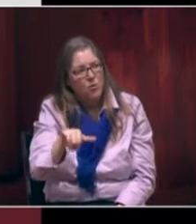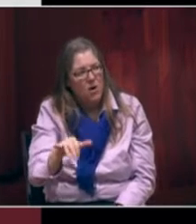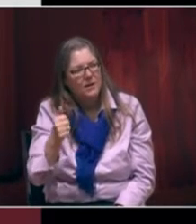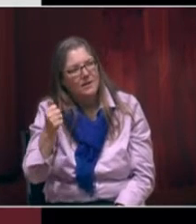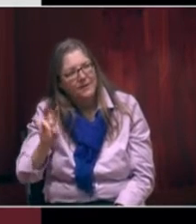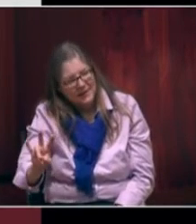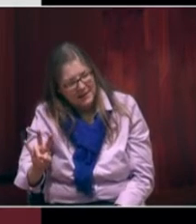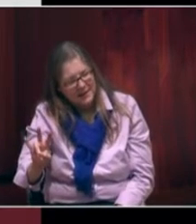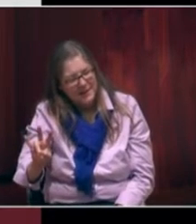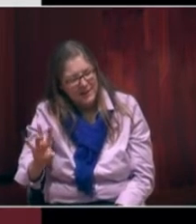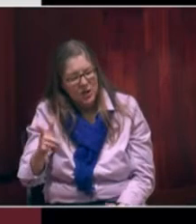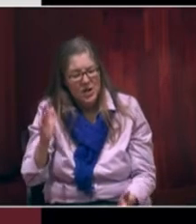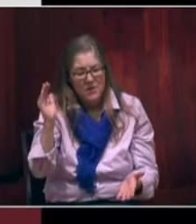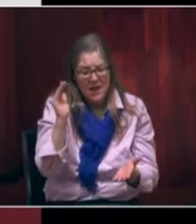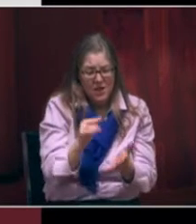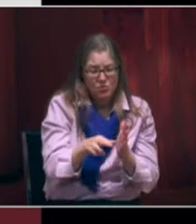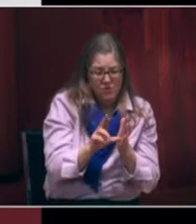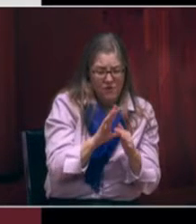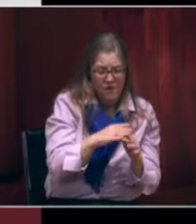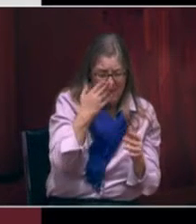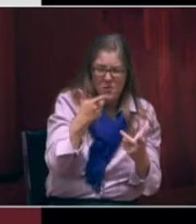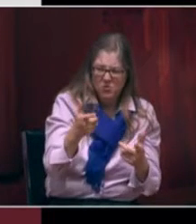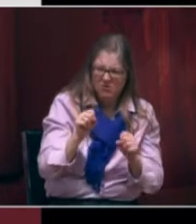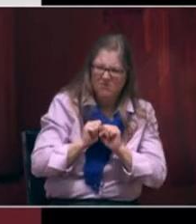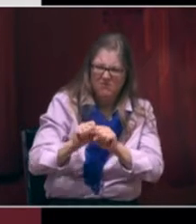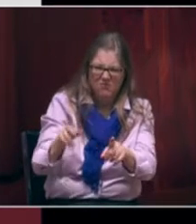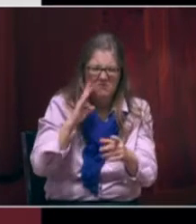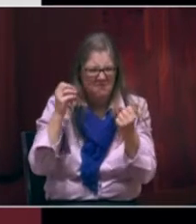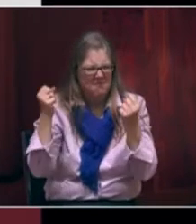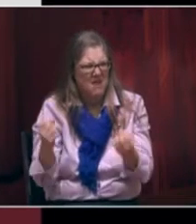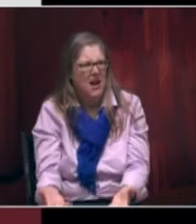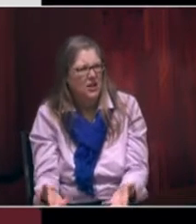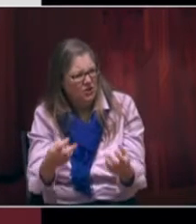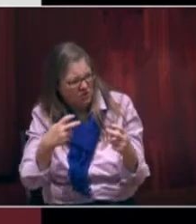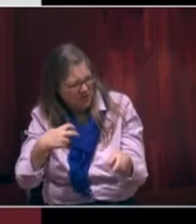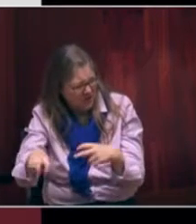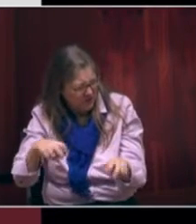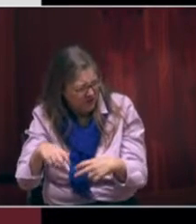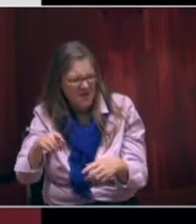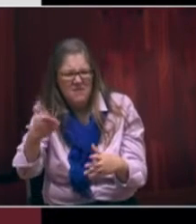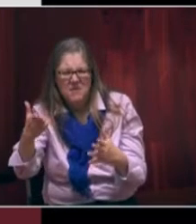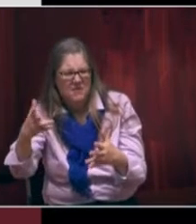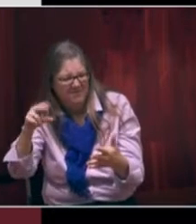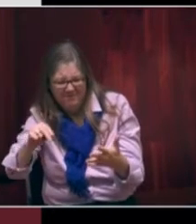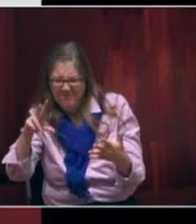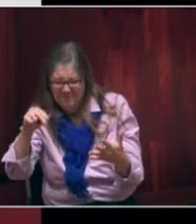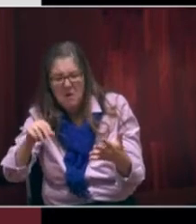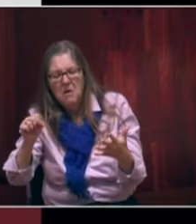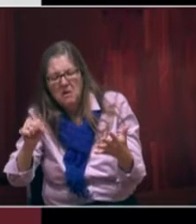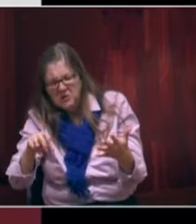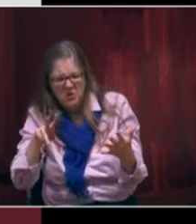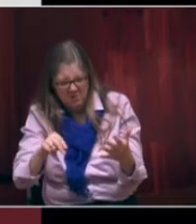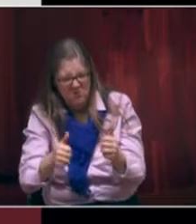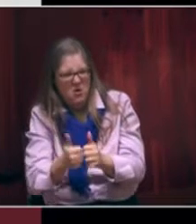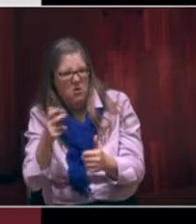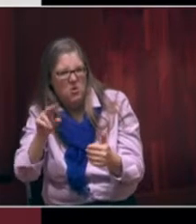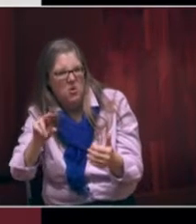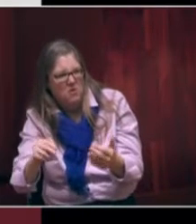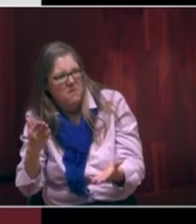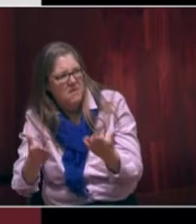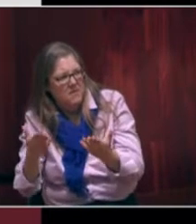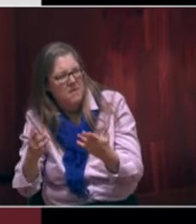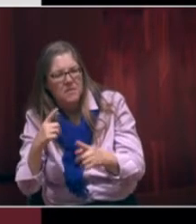less review on the front end. You may have a little higher number of transfers you don't concur in, but ultimately we'll do